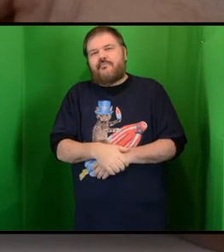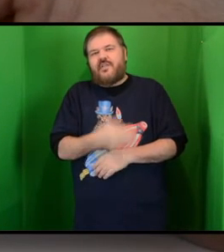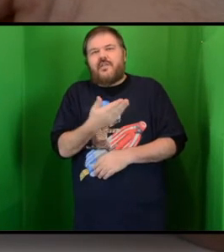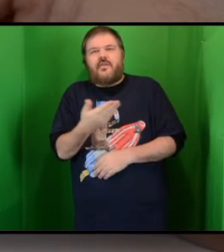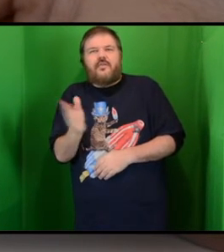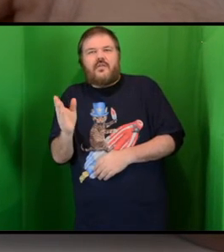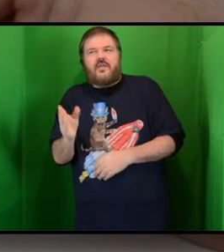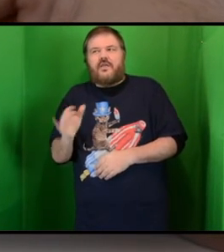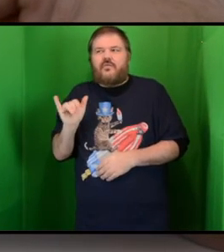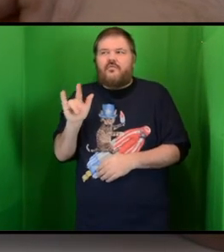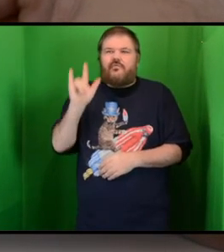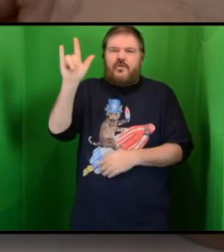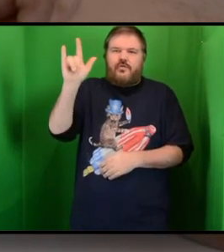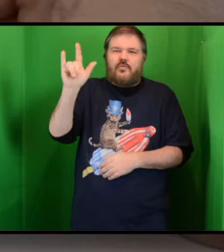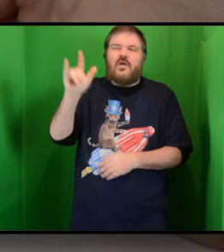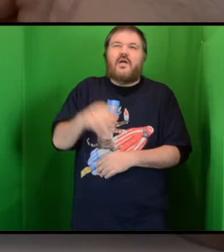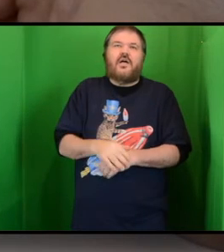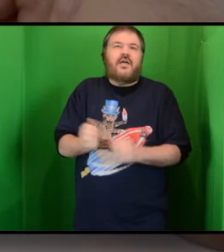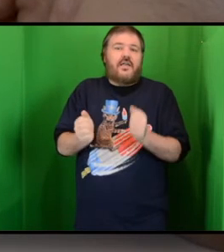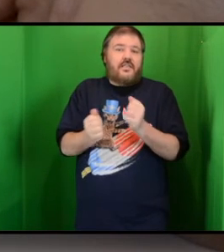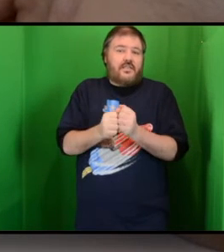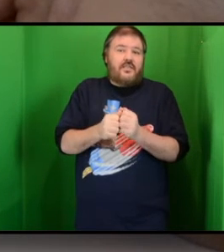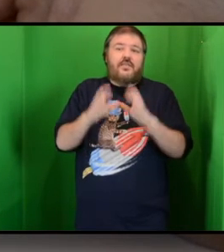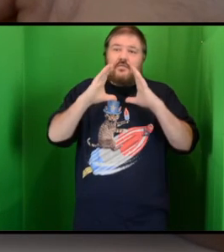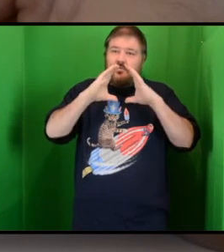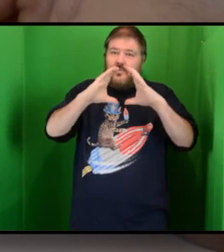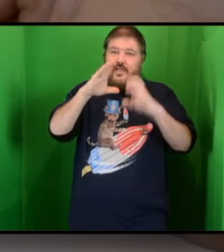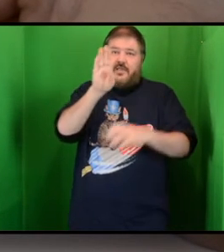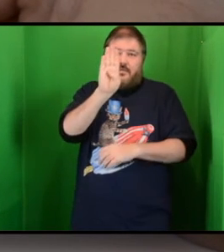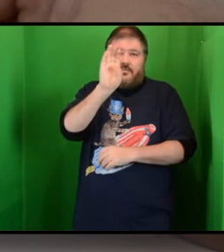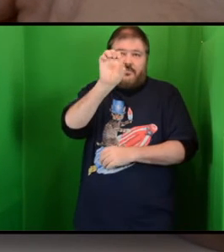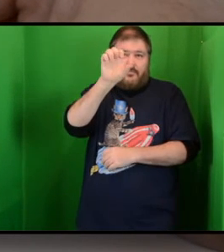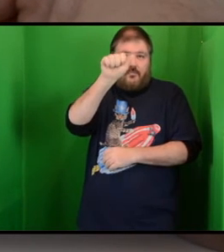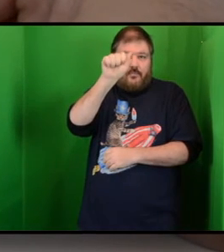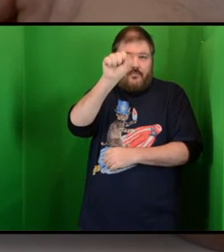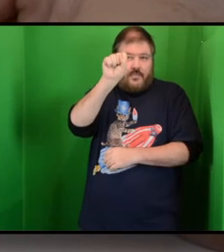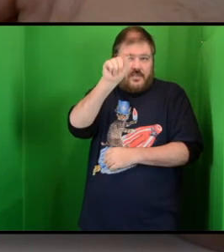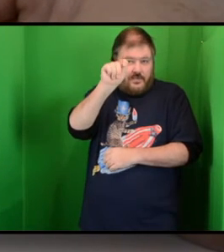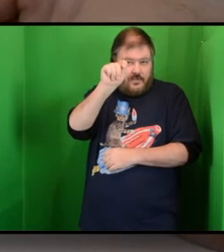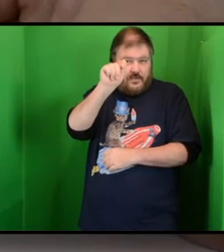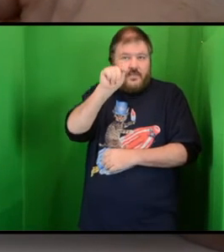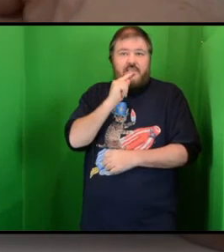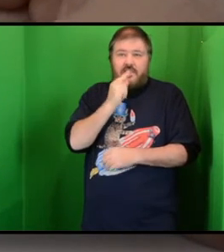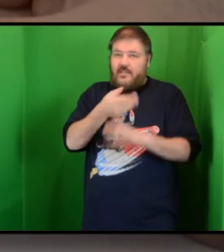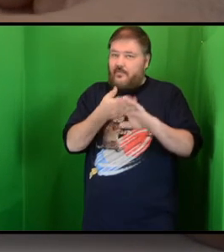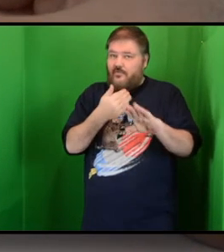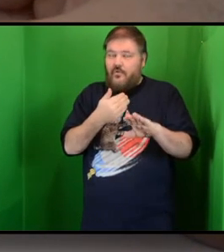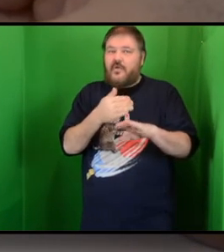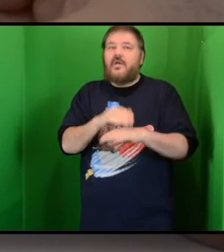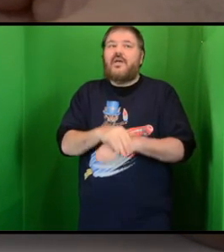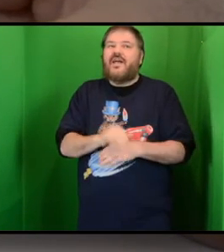there. So I give the origin, the storyline, a 3.